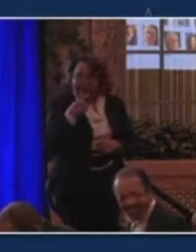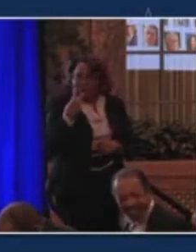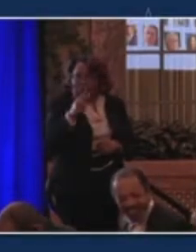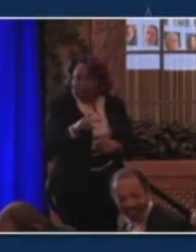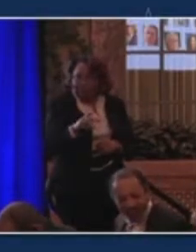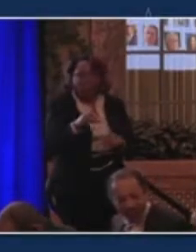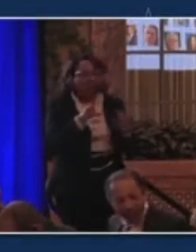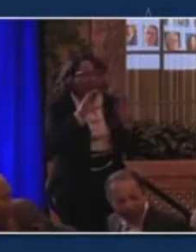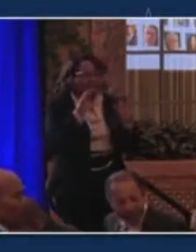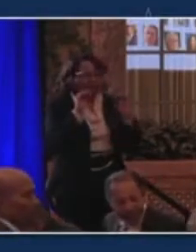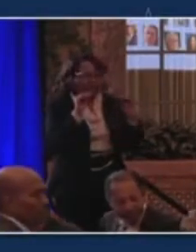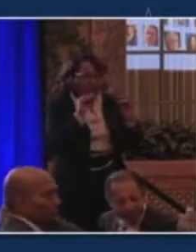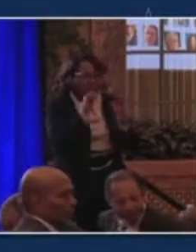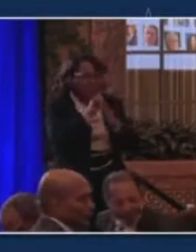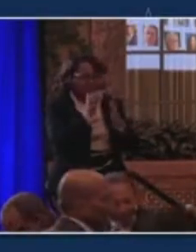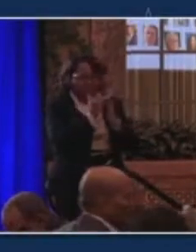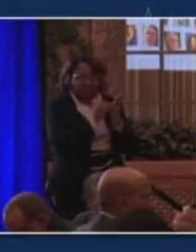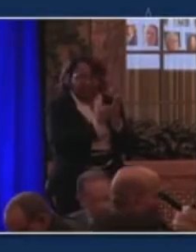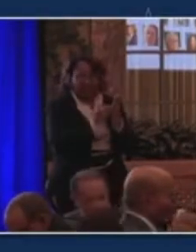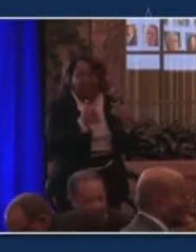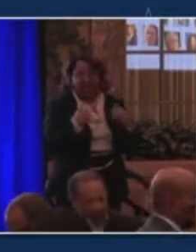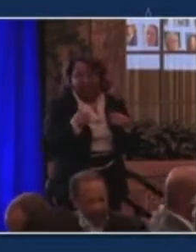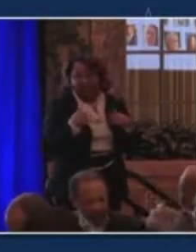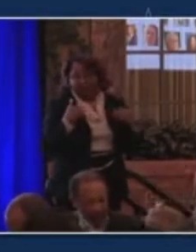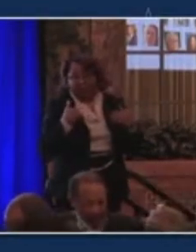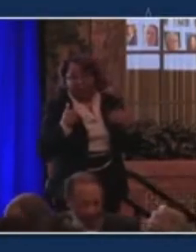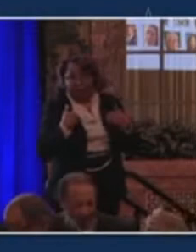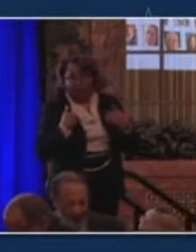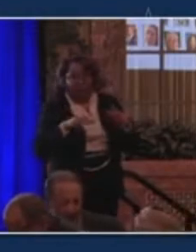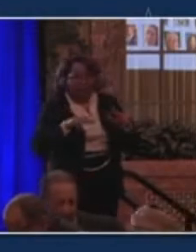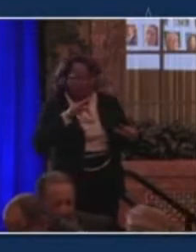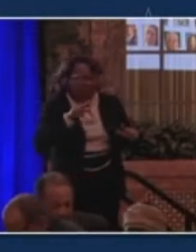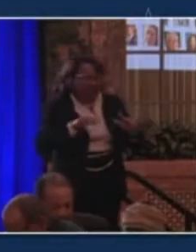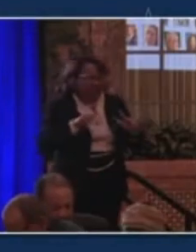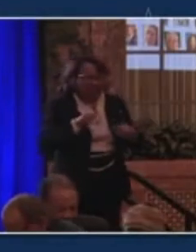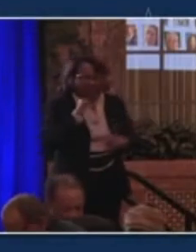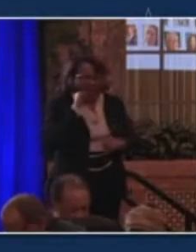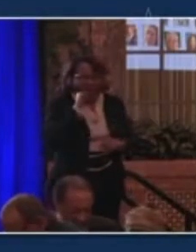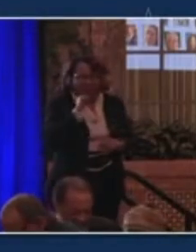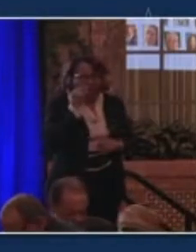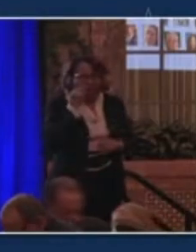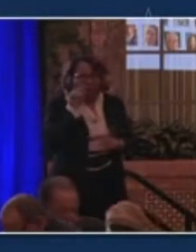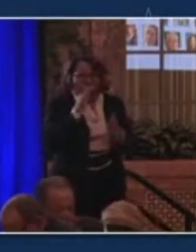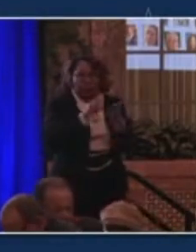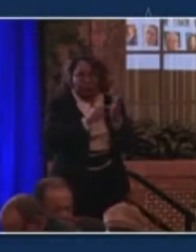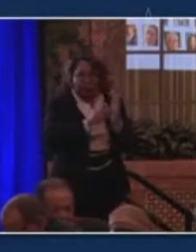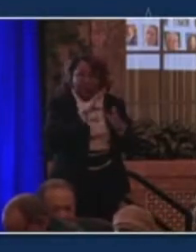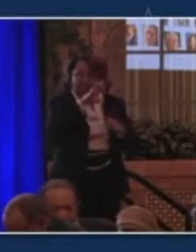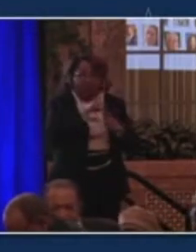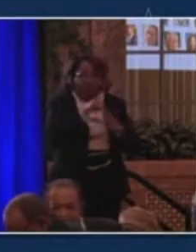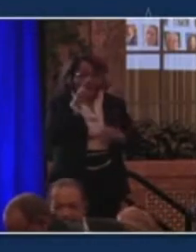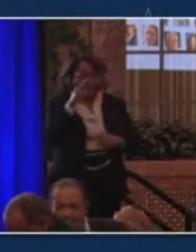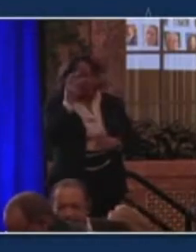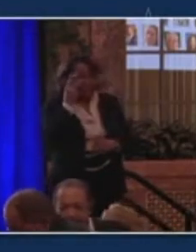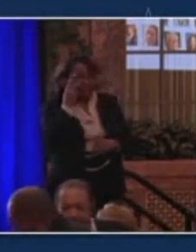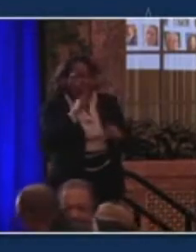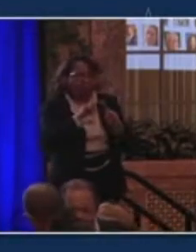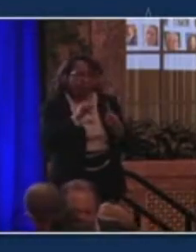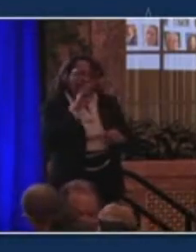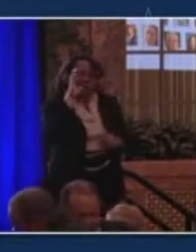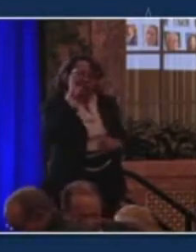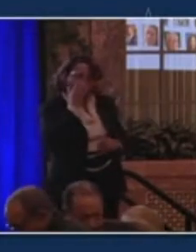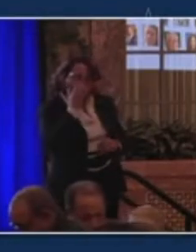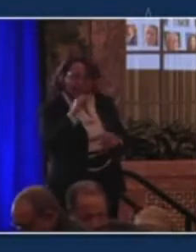lesson. I was young and unsure about what it really meant to get into politics, but just seeing the